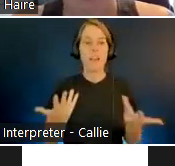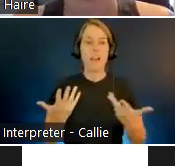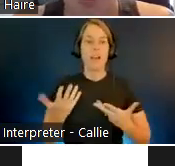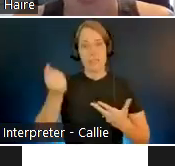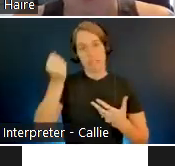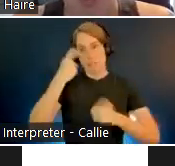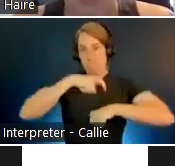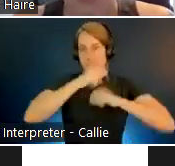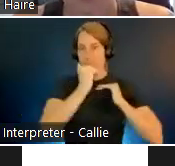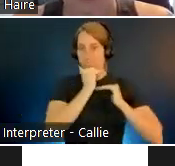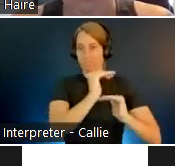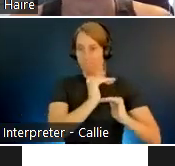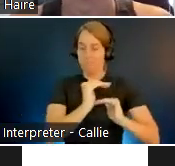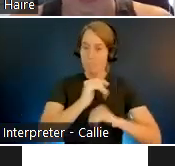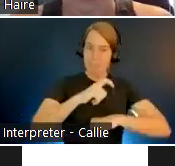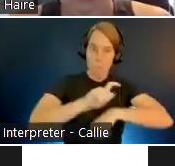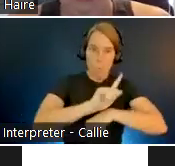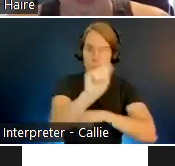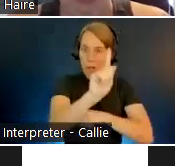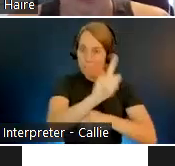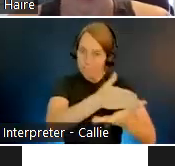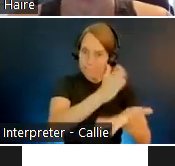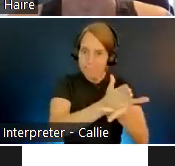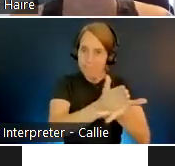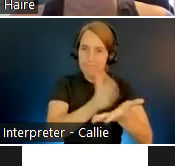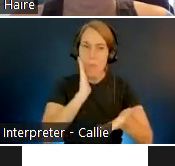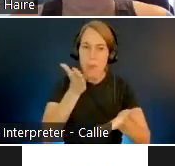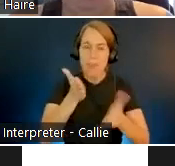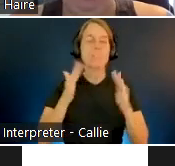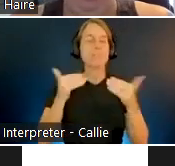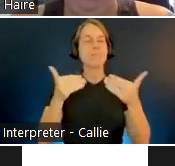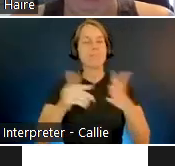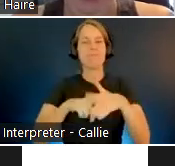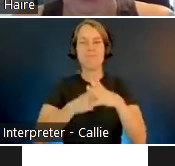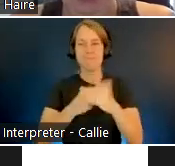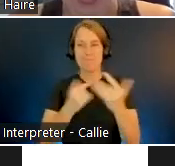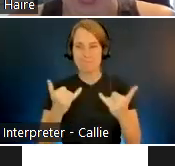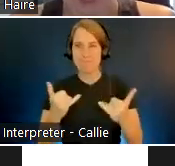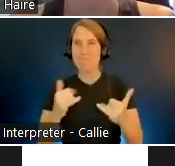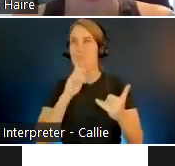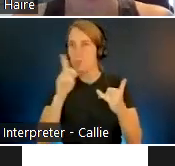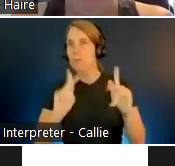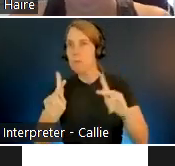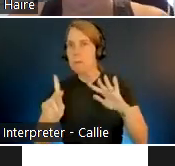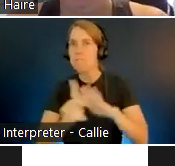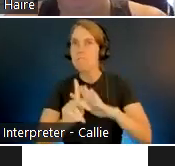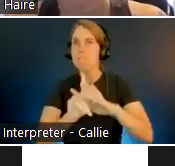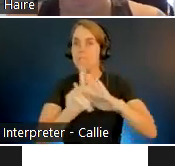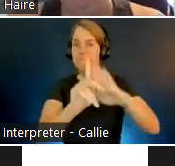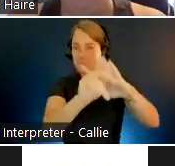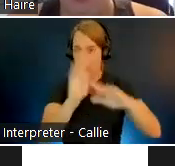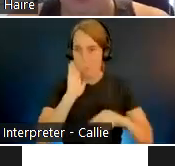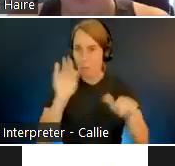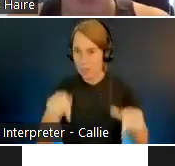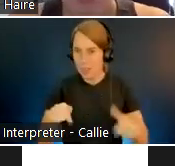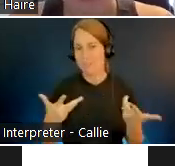stop for you all at 1, so we are going to go ahead and get started. I'm sure that people will trickle in and they will